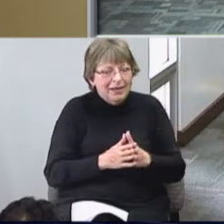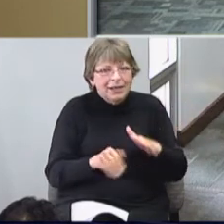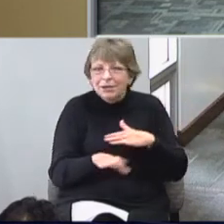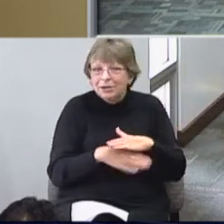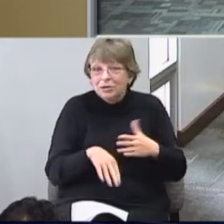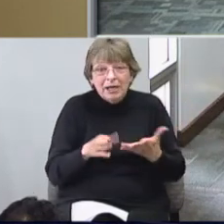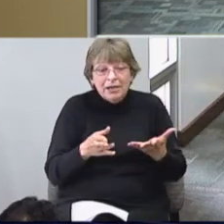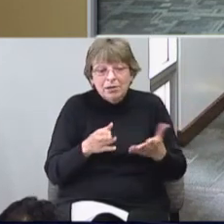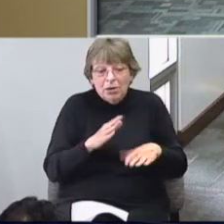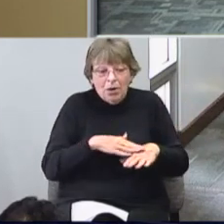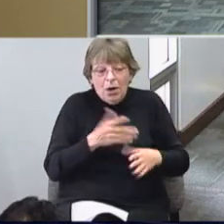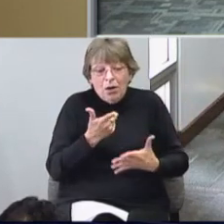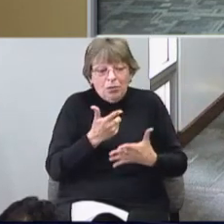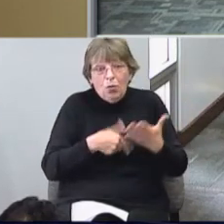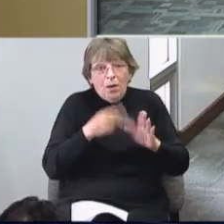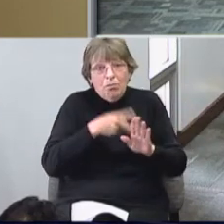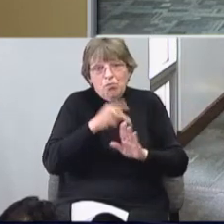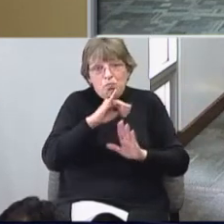that we do.